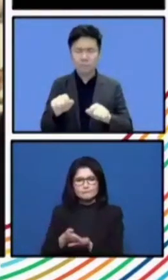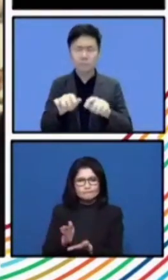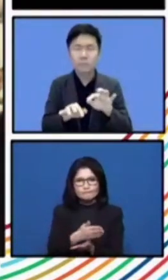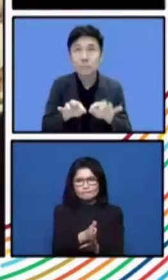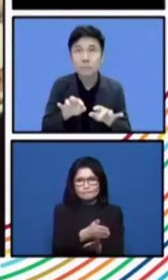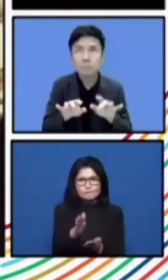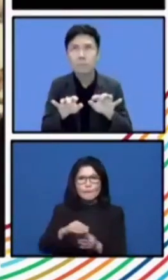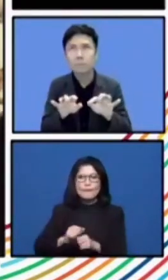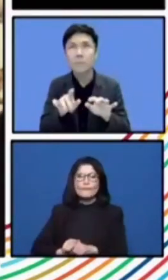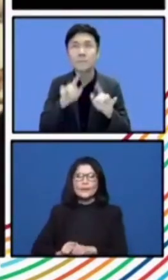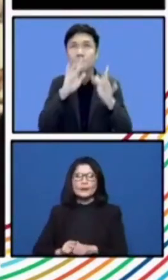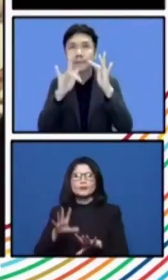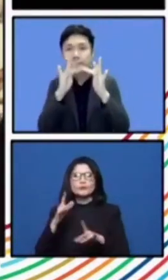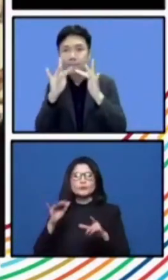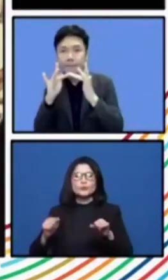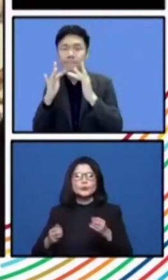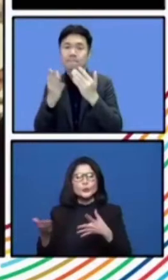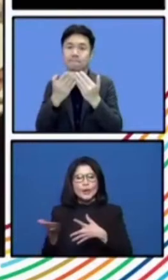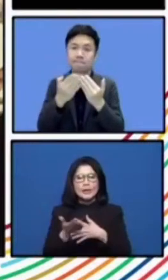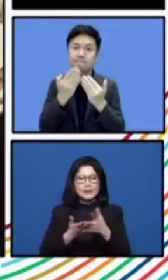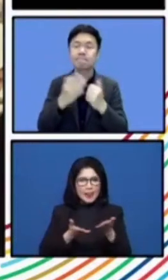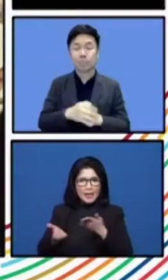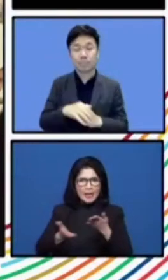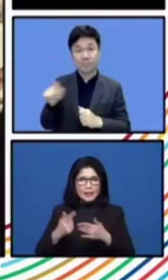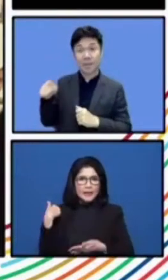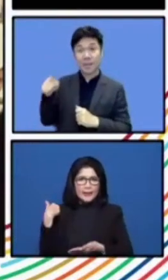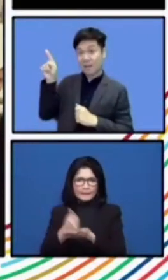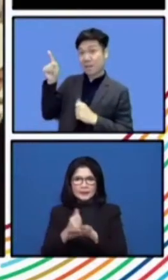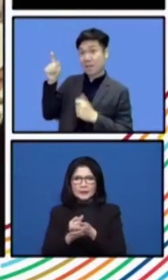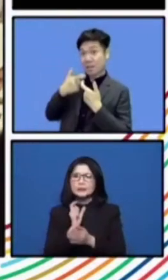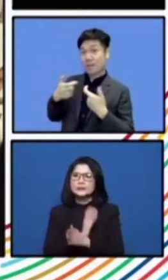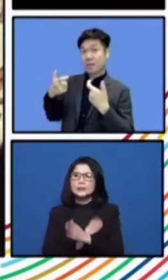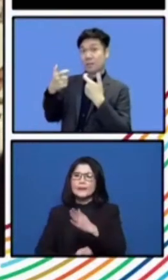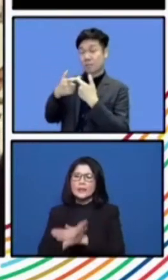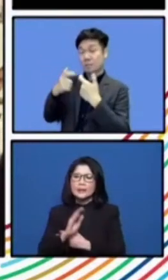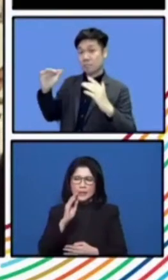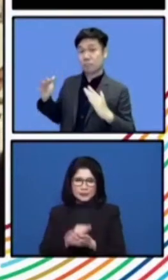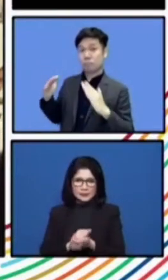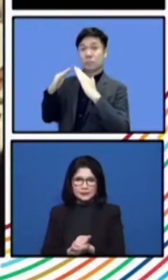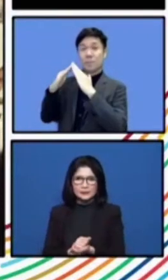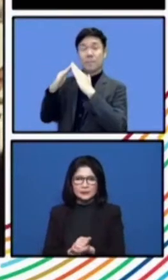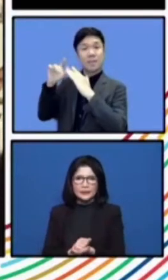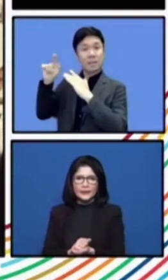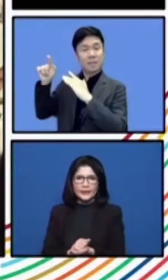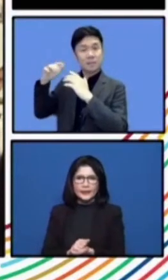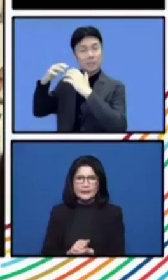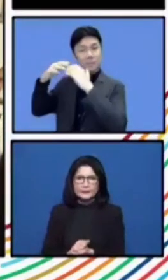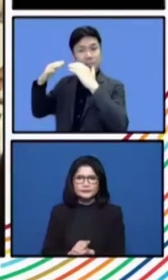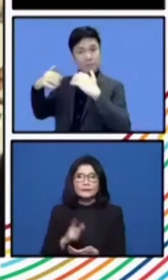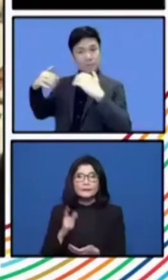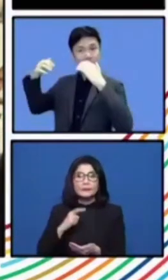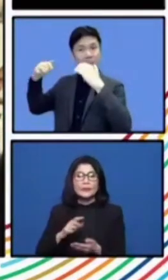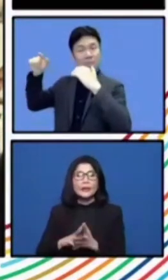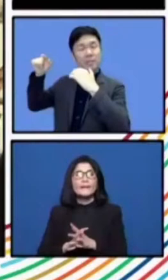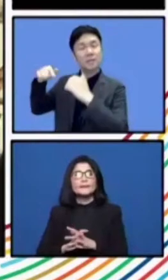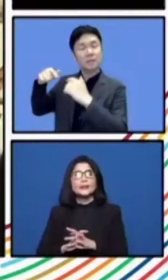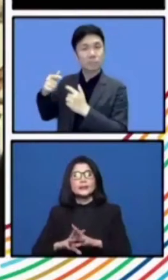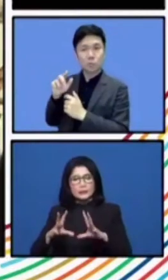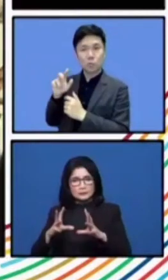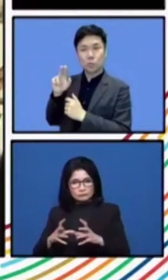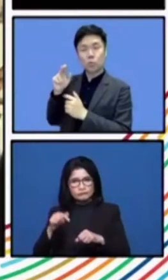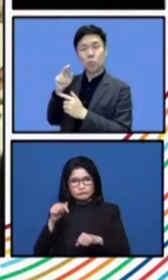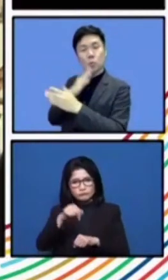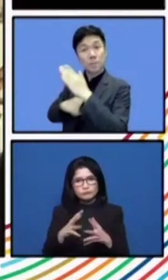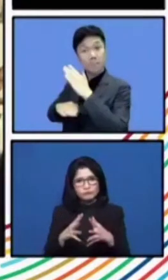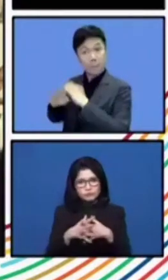of the global disability Summit usaid committed to concrete actions to support disabled people including disability inclusion and Equity